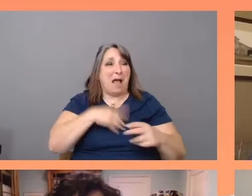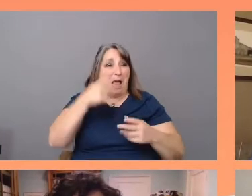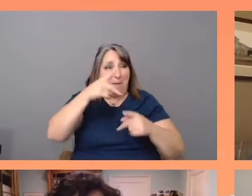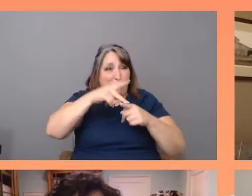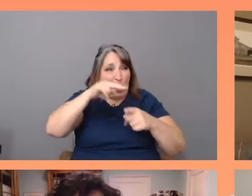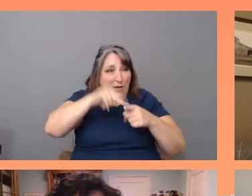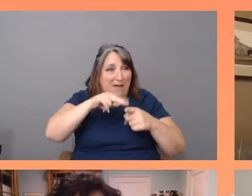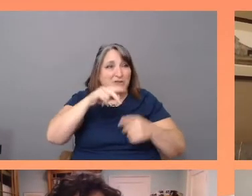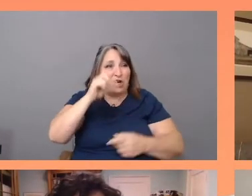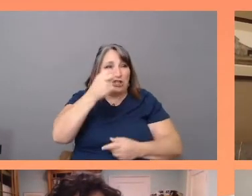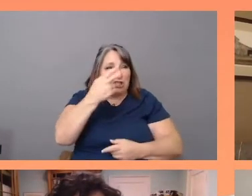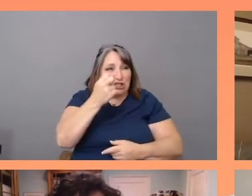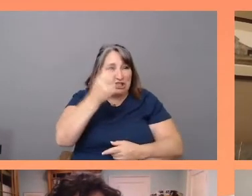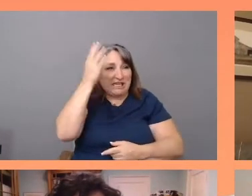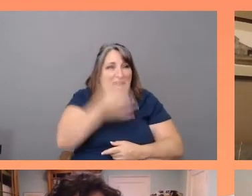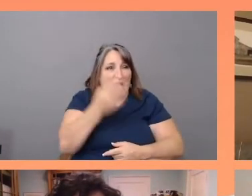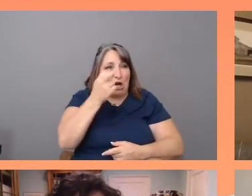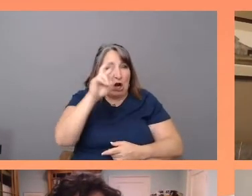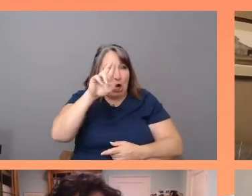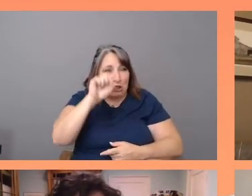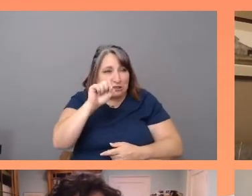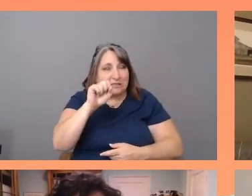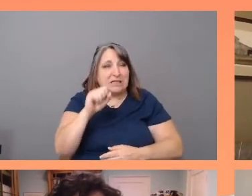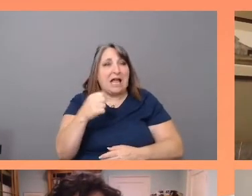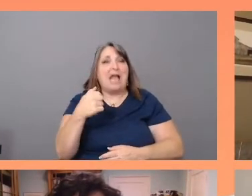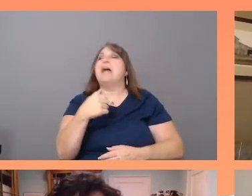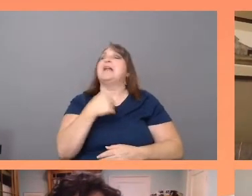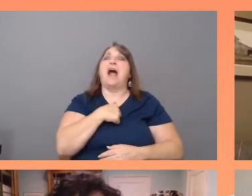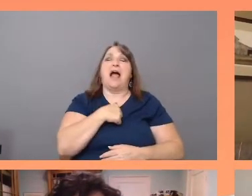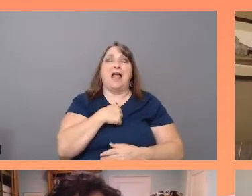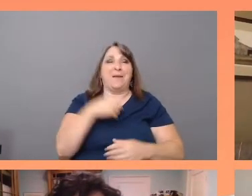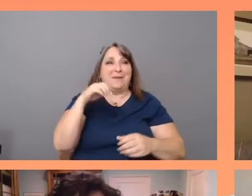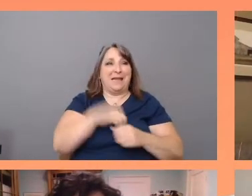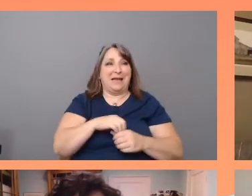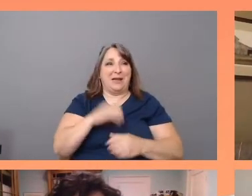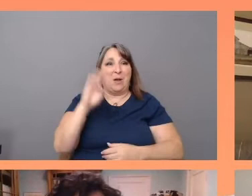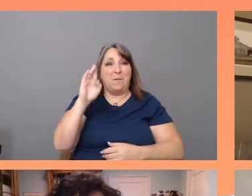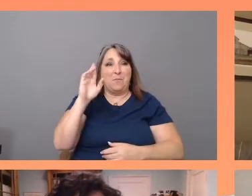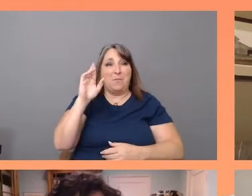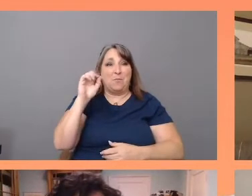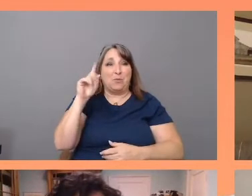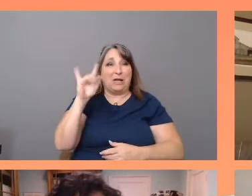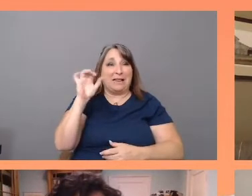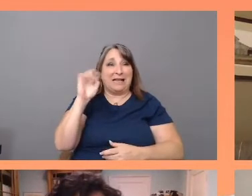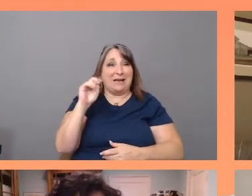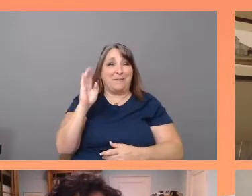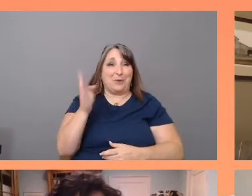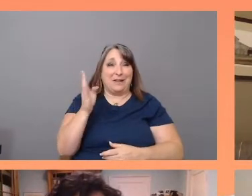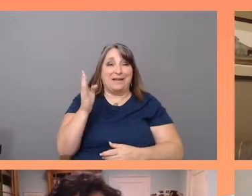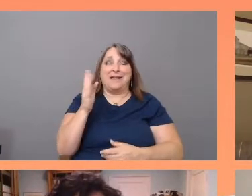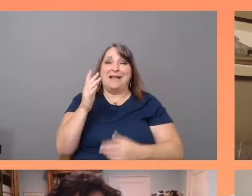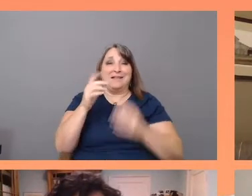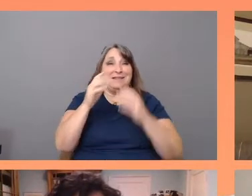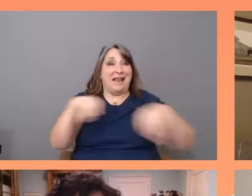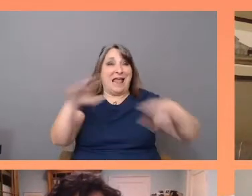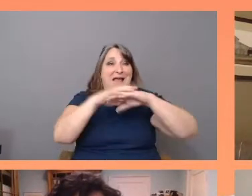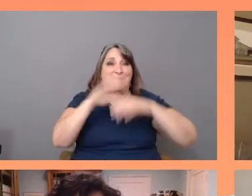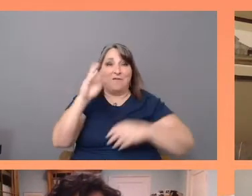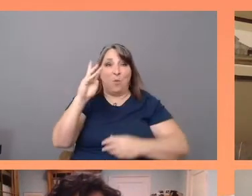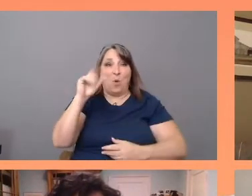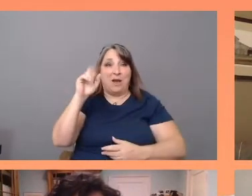hers, and I am in Brooklyn on the land of the Lenape people,